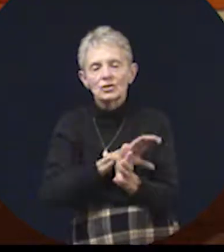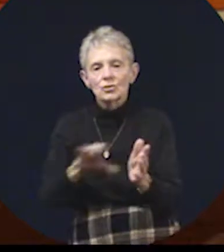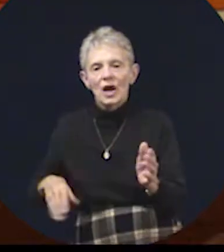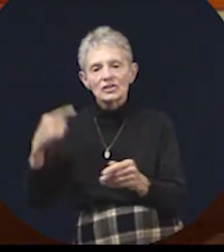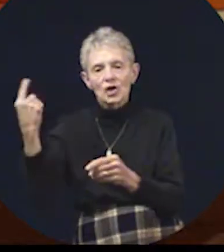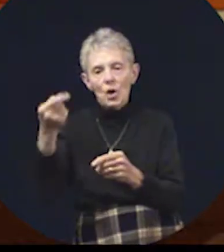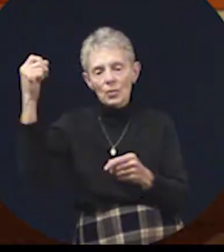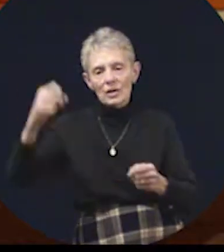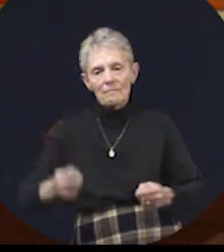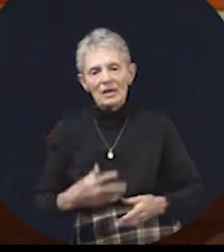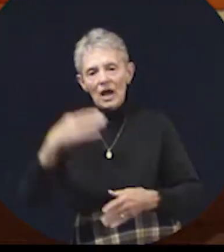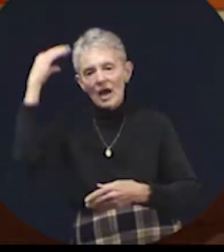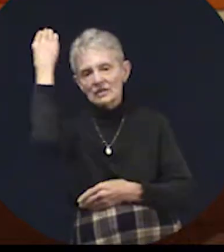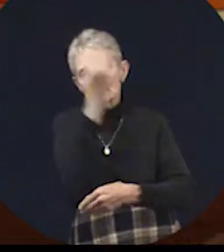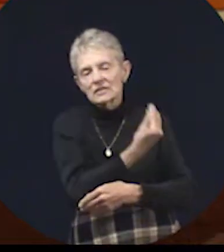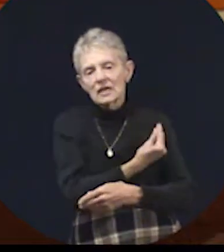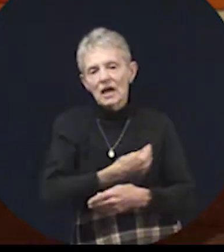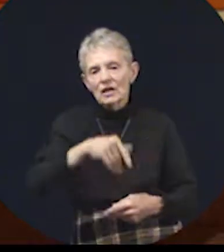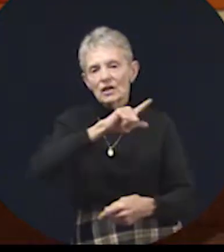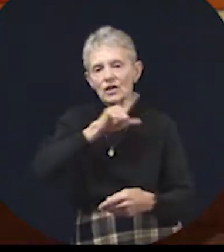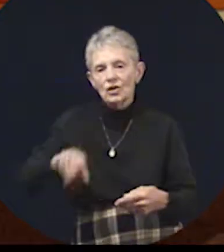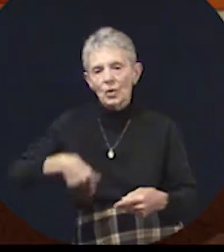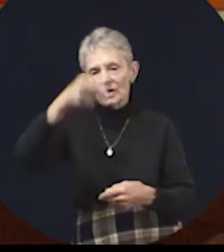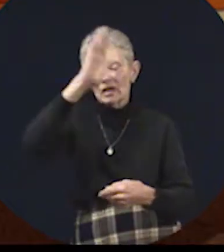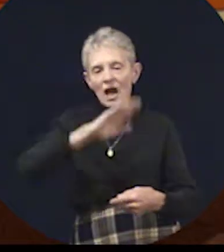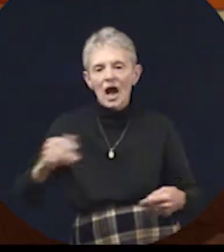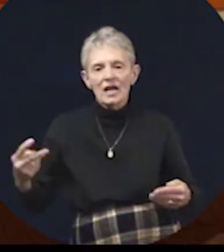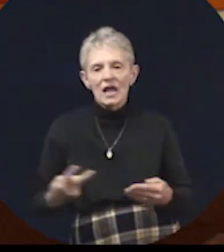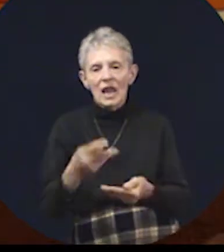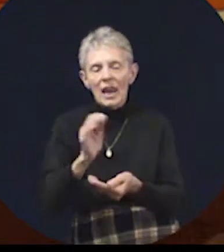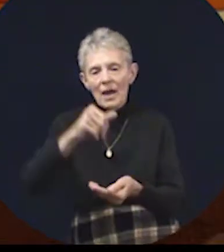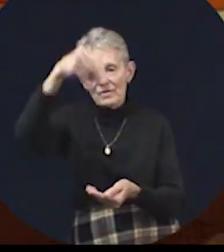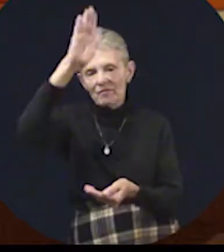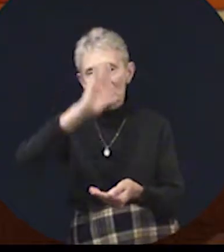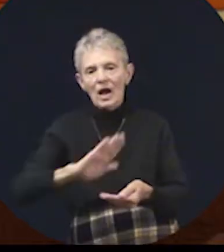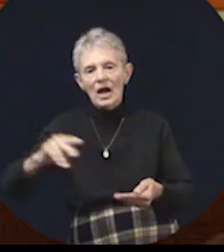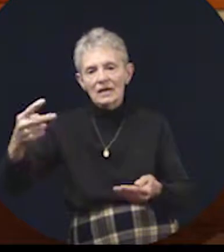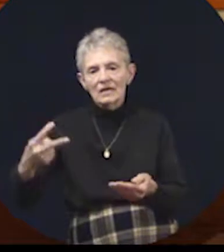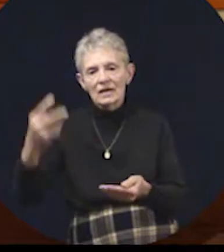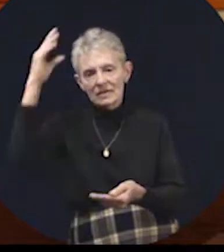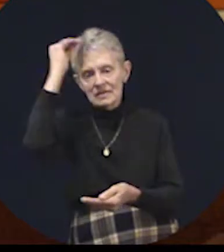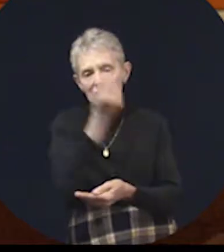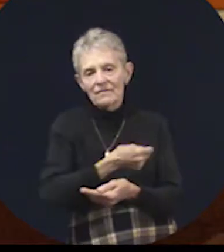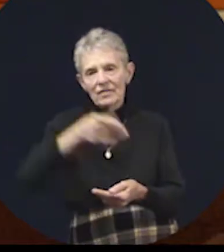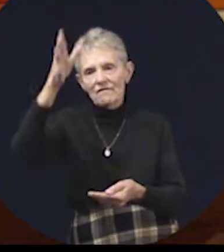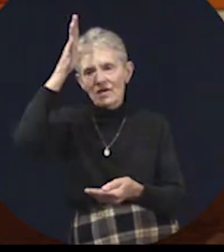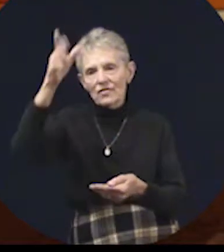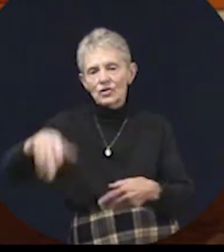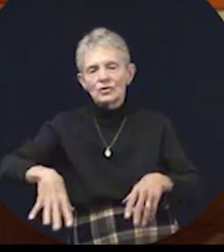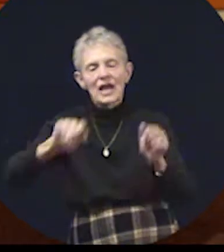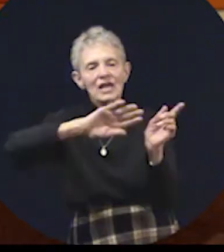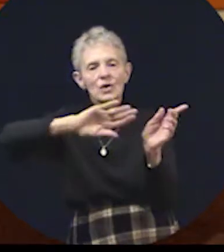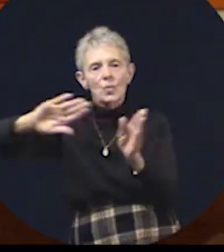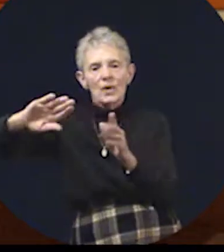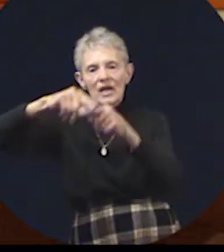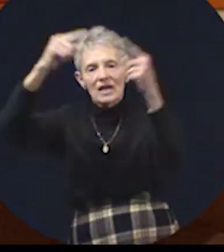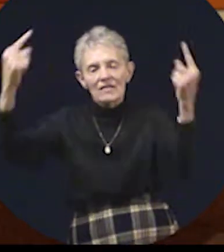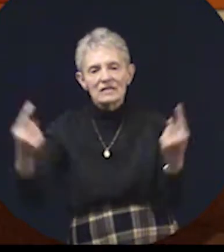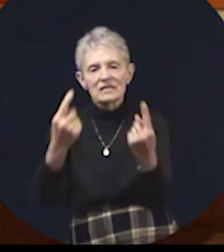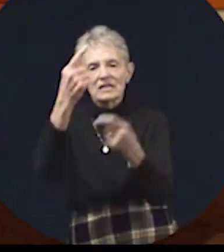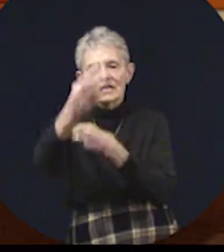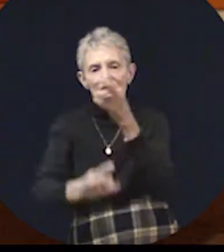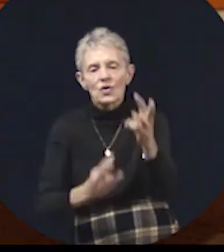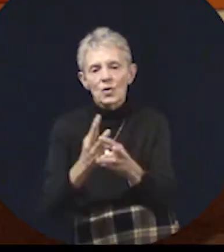only Son of the Father, Lord God, Lamb of God, Son of the Father, you take away the sin of the